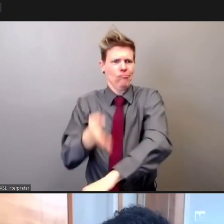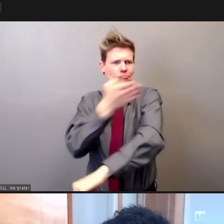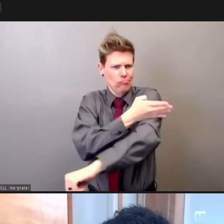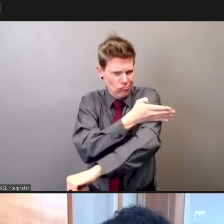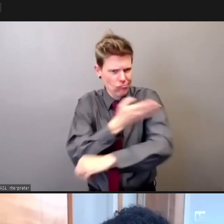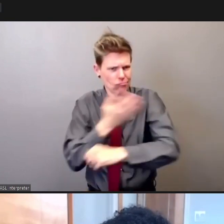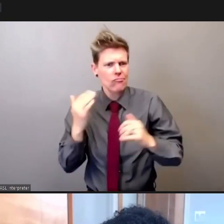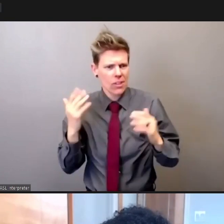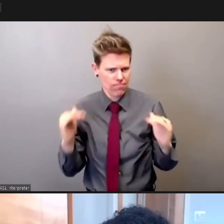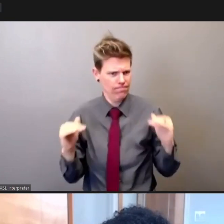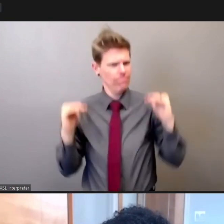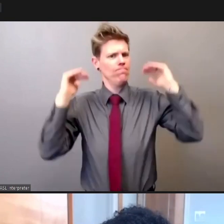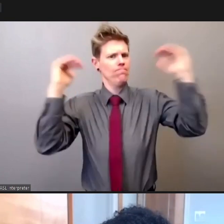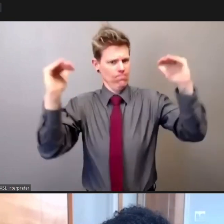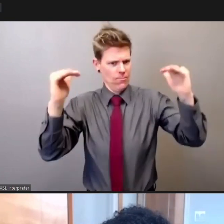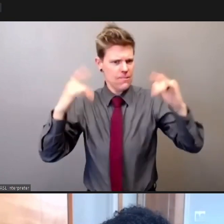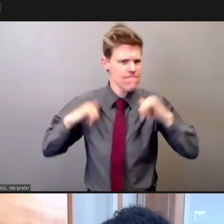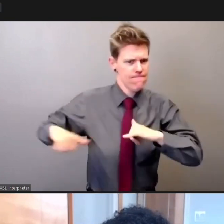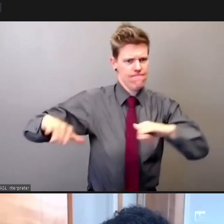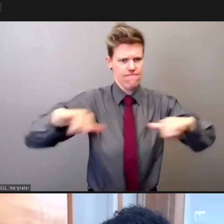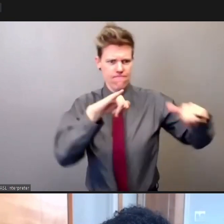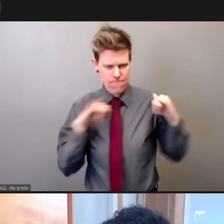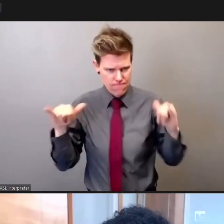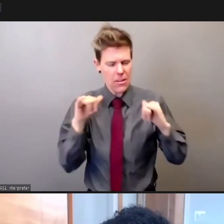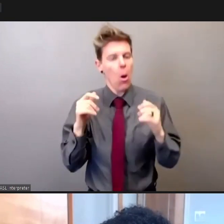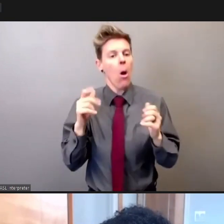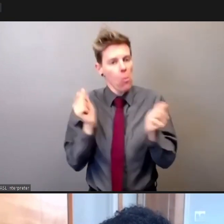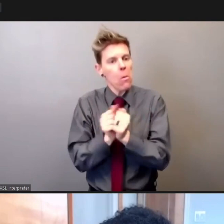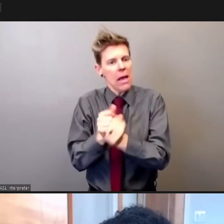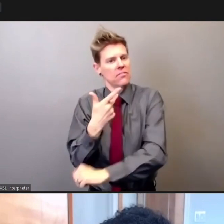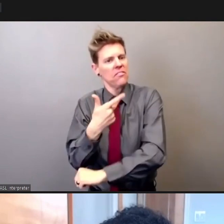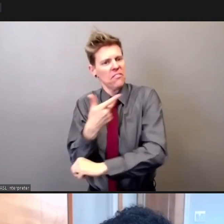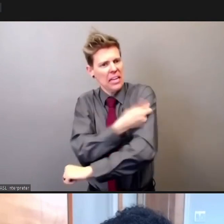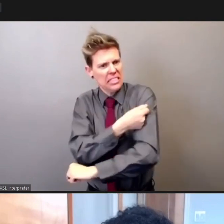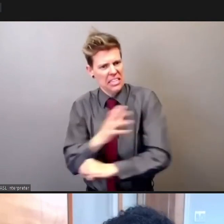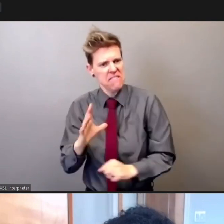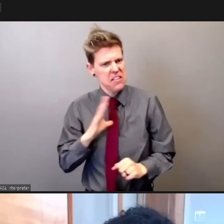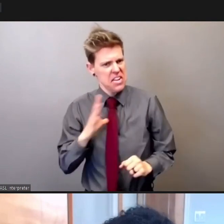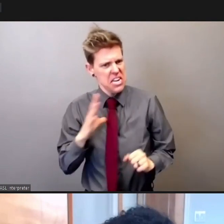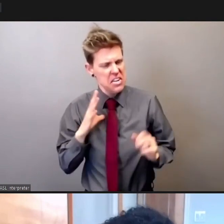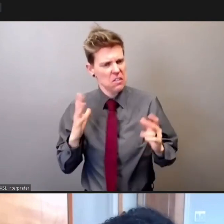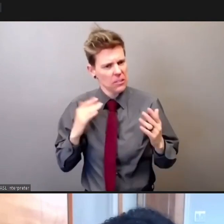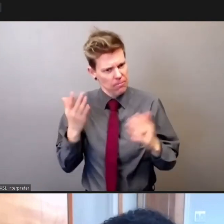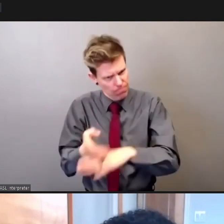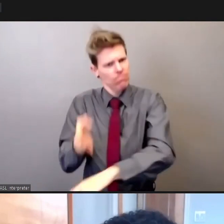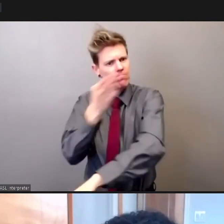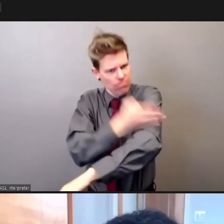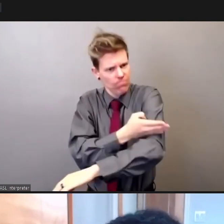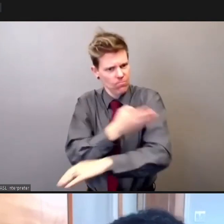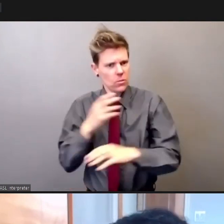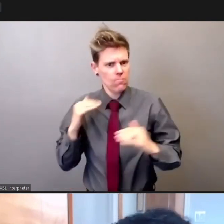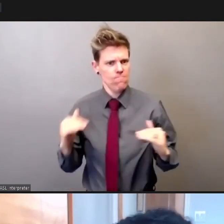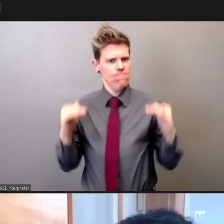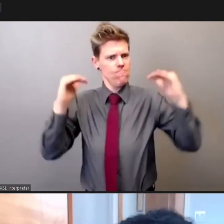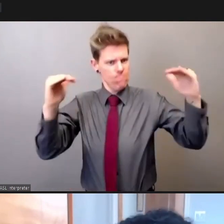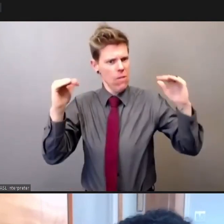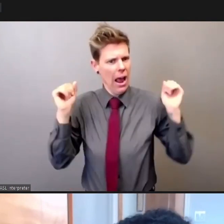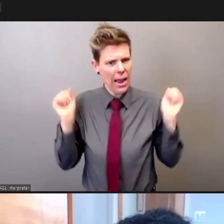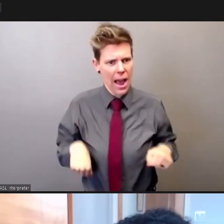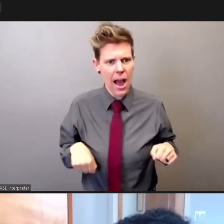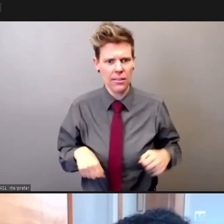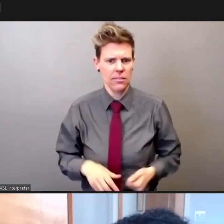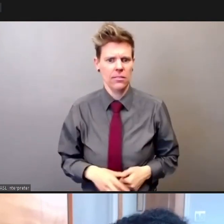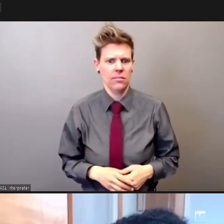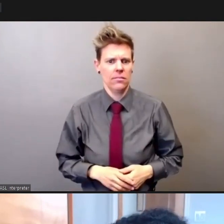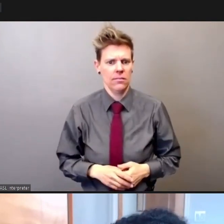terrific. Vaccine confidence in New Mexico should be and appears to be really high. All great. But these